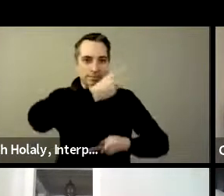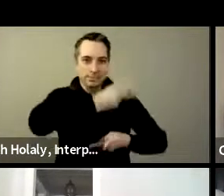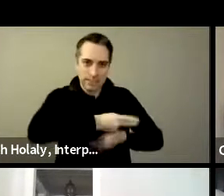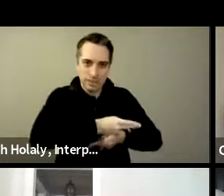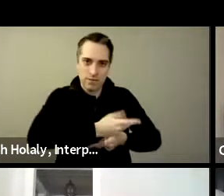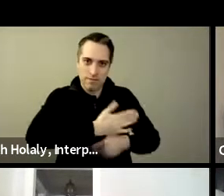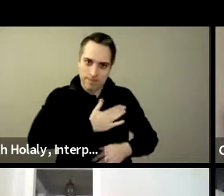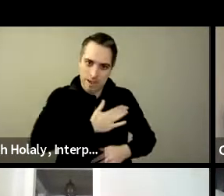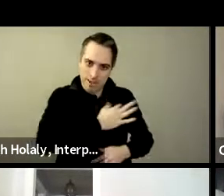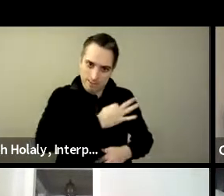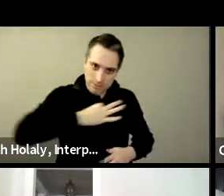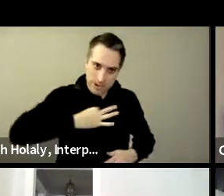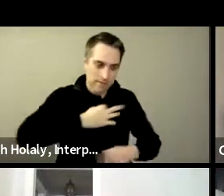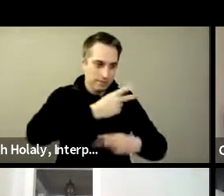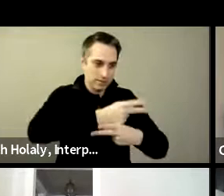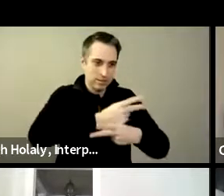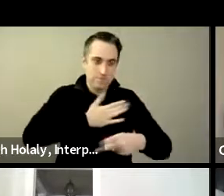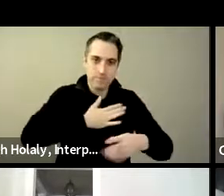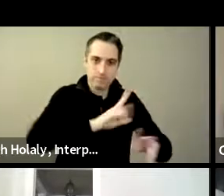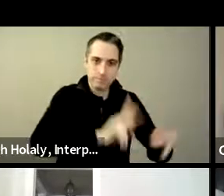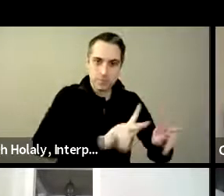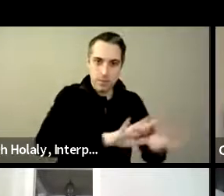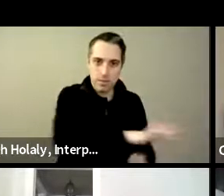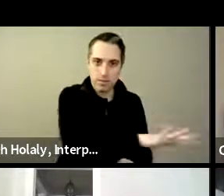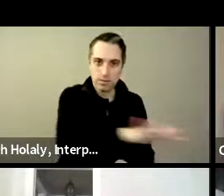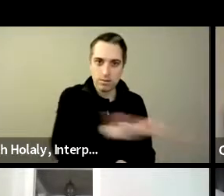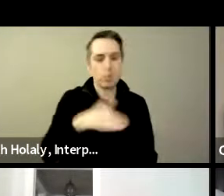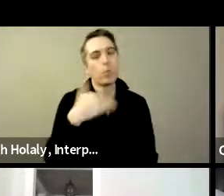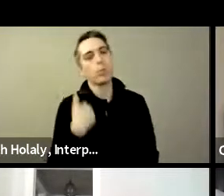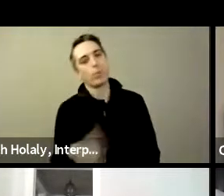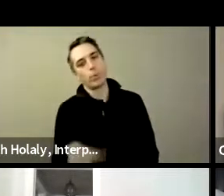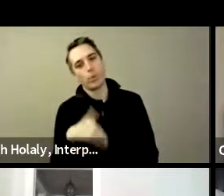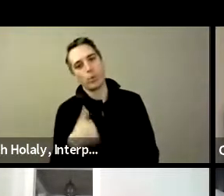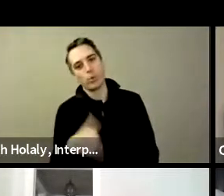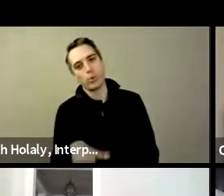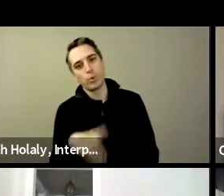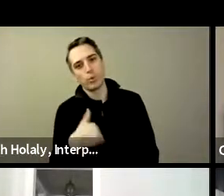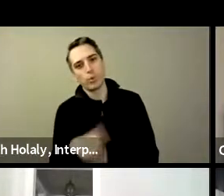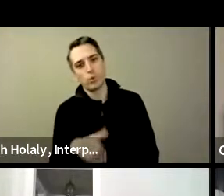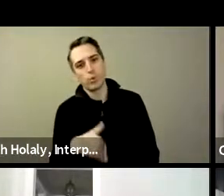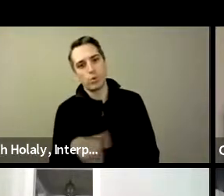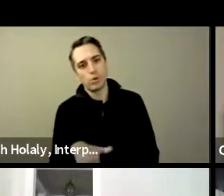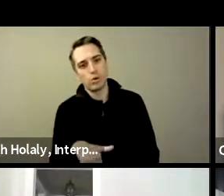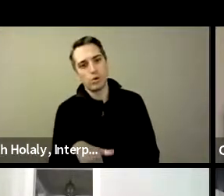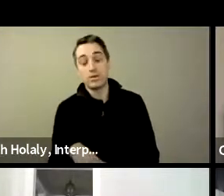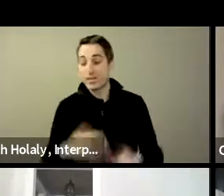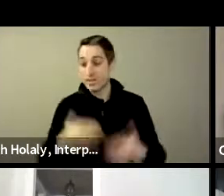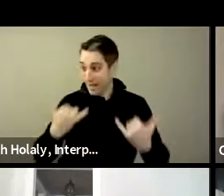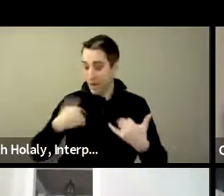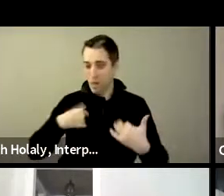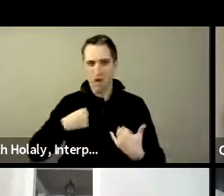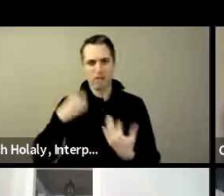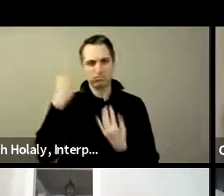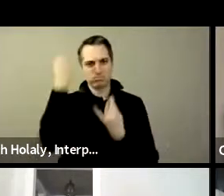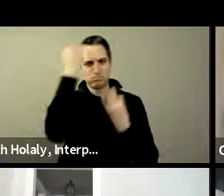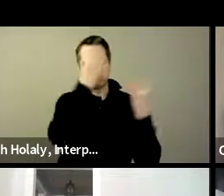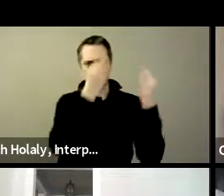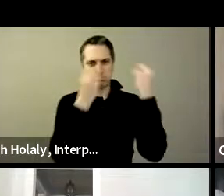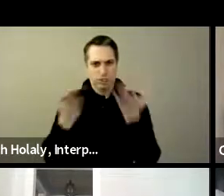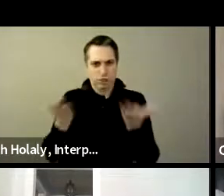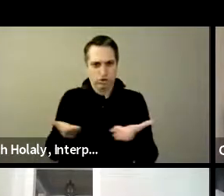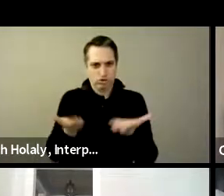And certainly, that's the legacy that he leaves. And when I, you know, when I think about some of the work I've got to do here as it relates